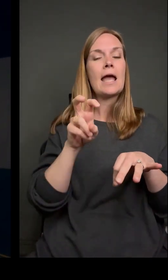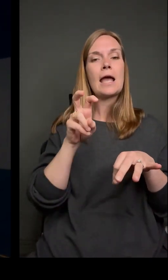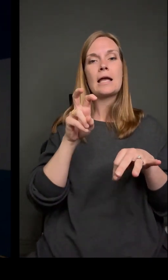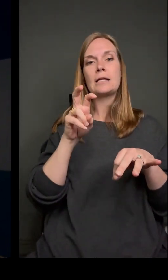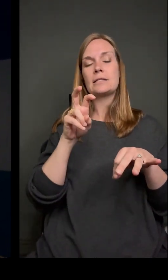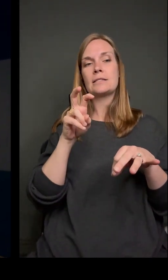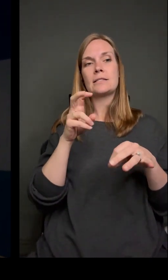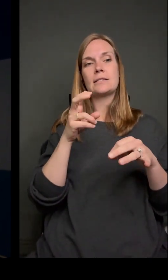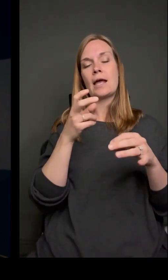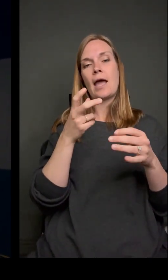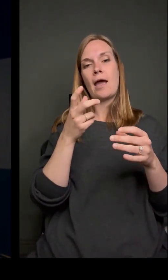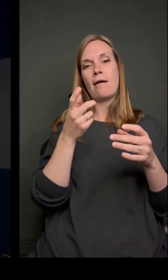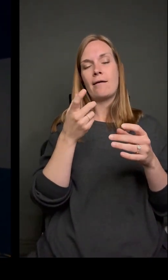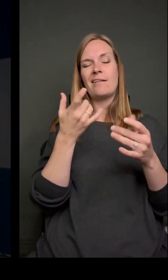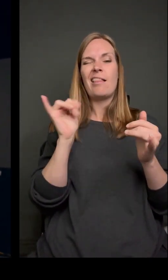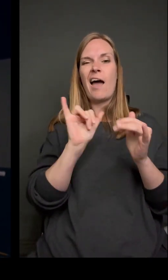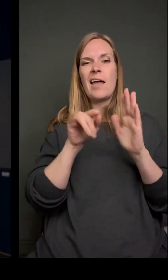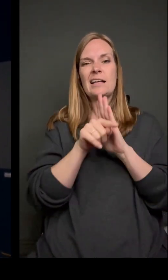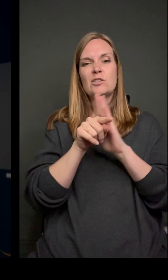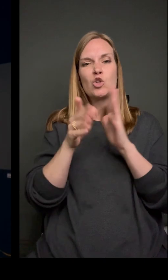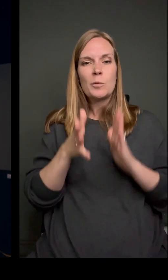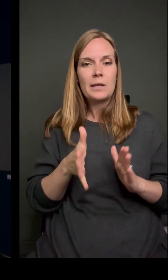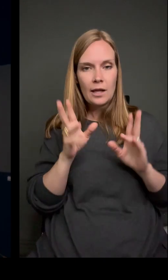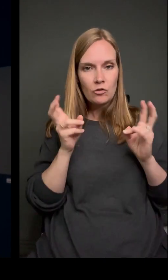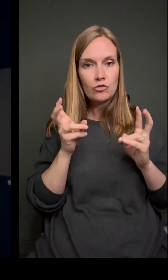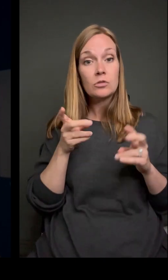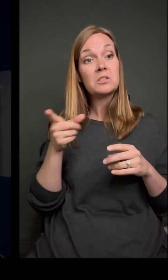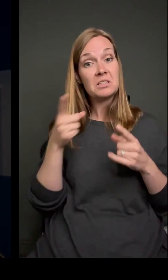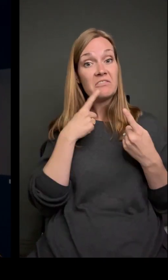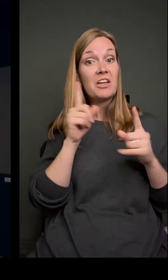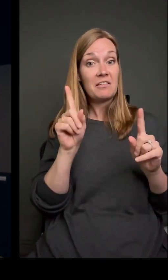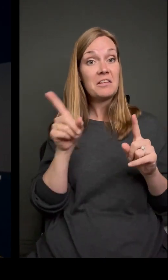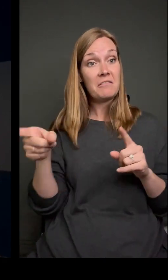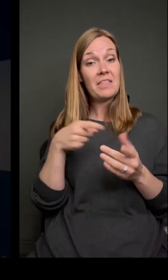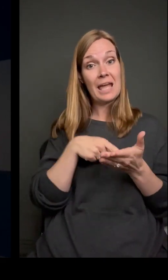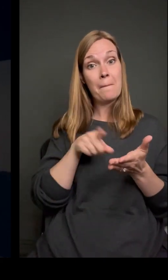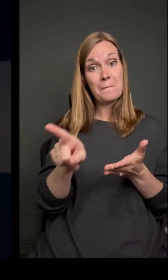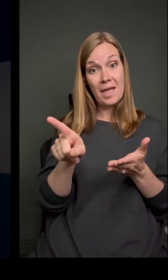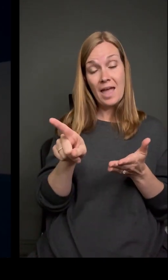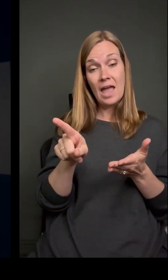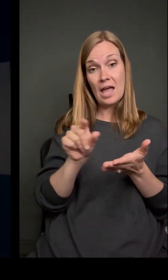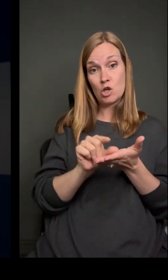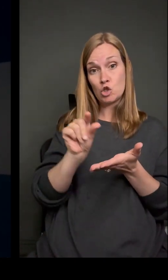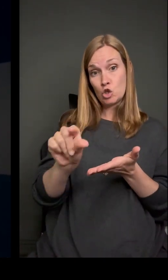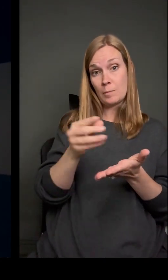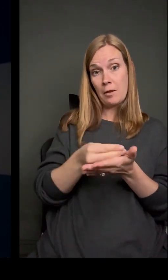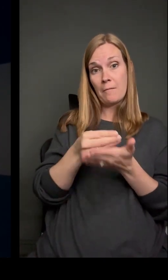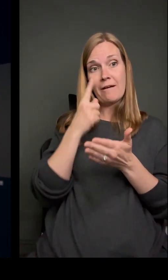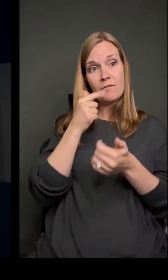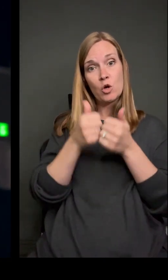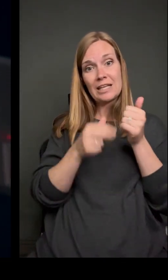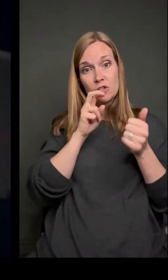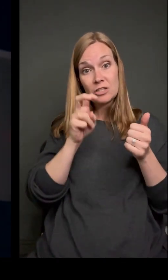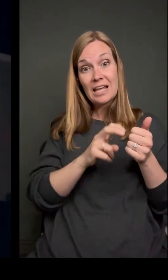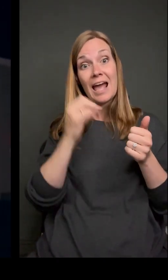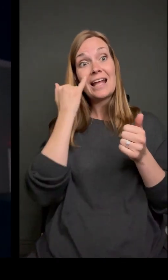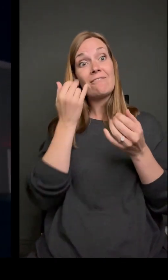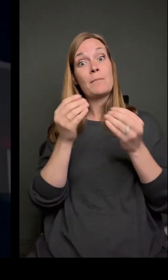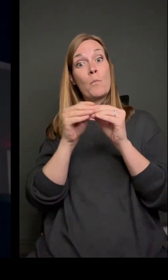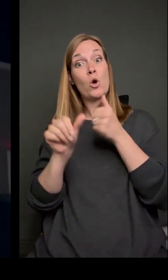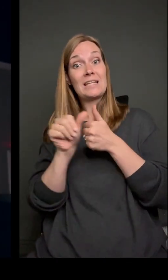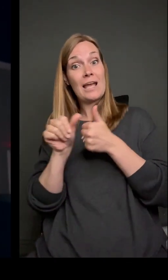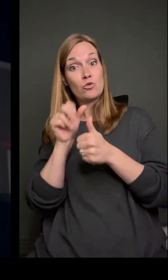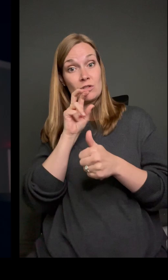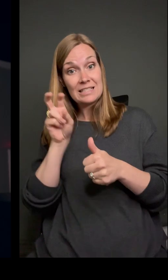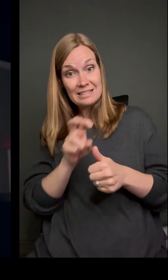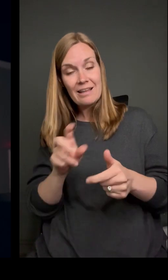to rid that area of any snakes they can find. Seems to be very effective. They get paid a certain amount for every snake. They get paid more for more dangerous snakes.